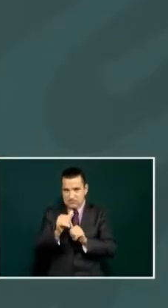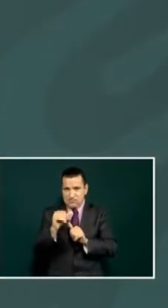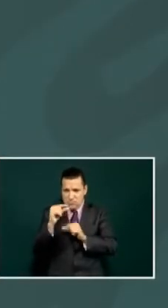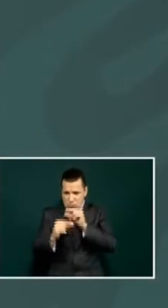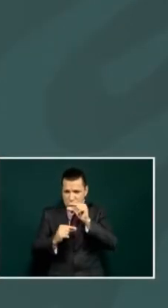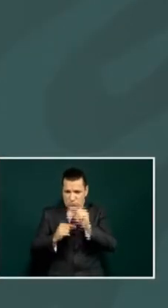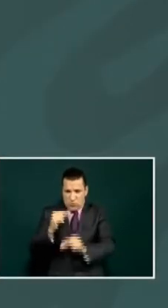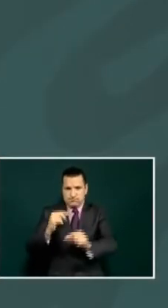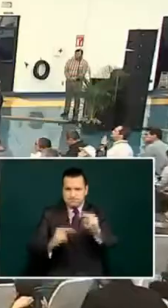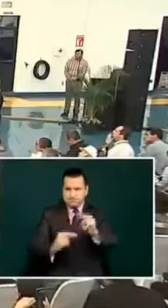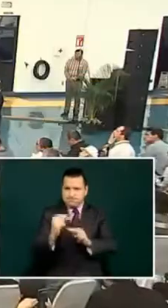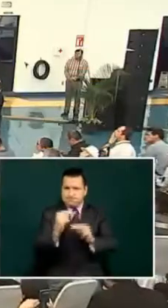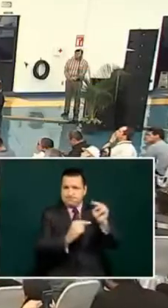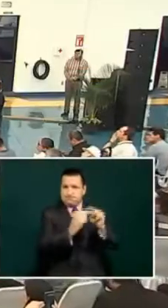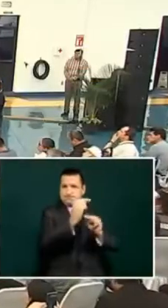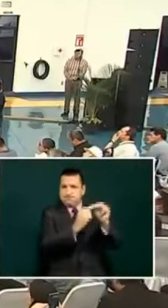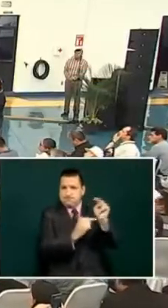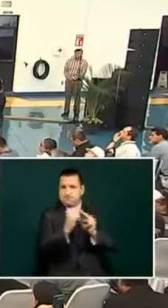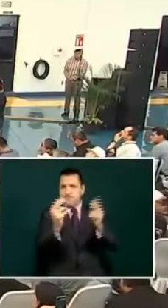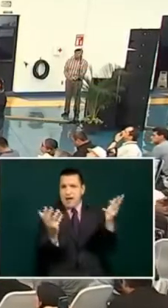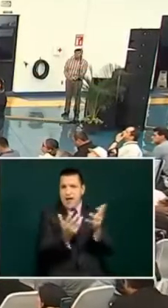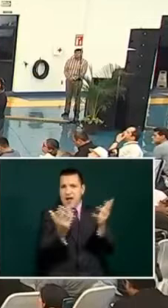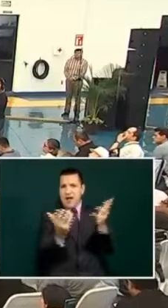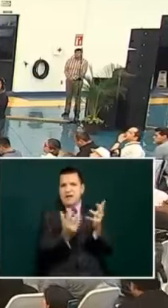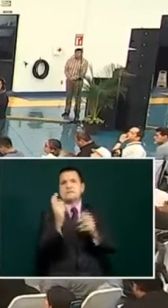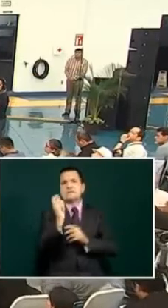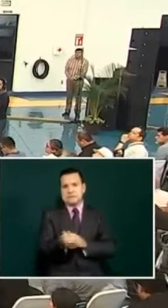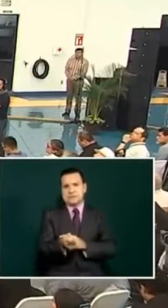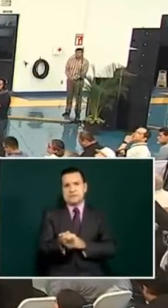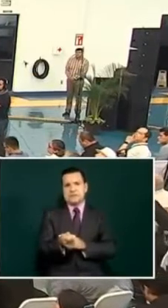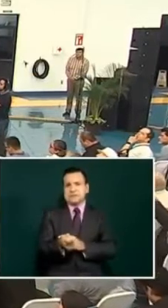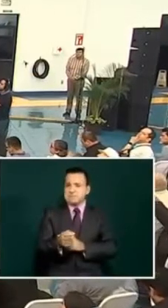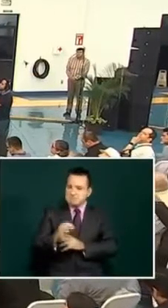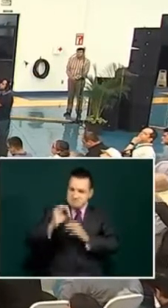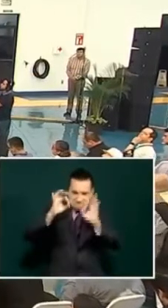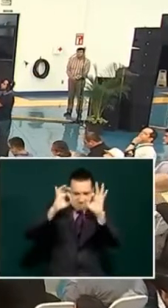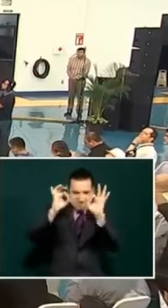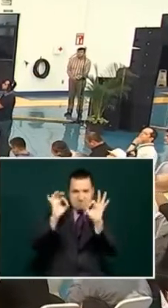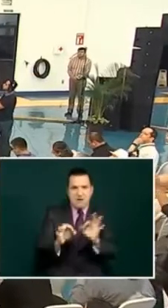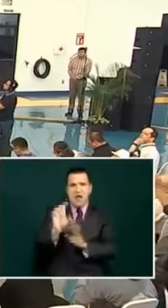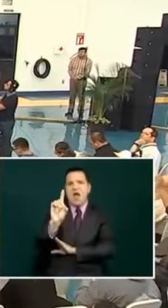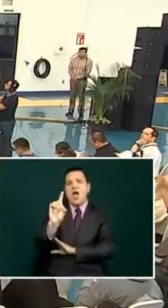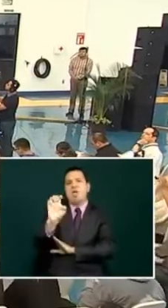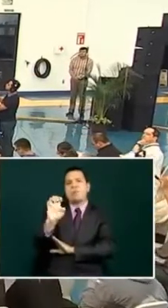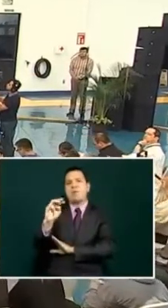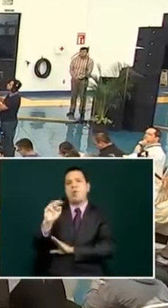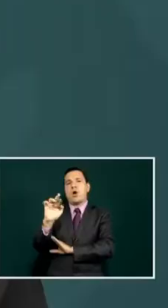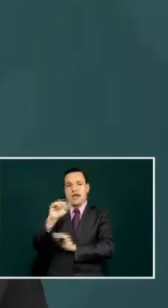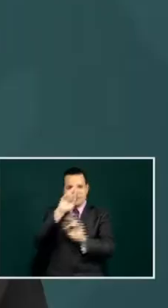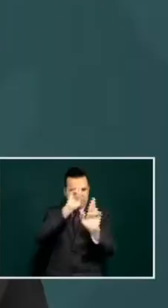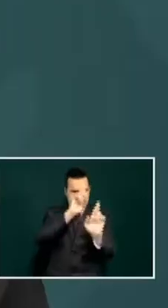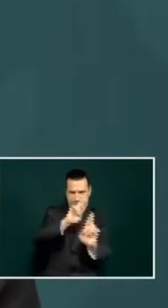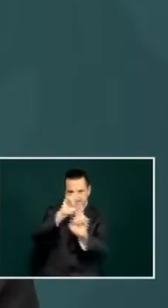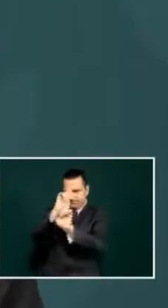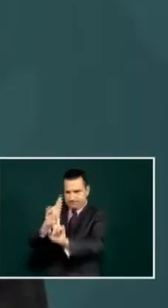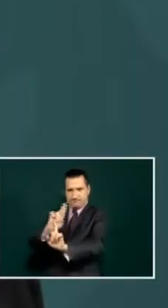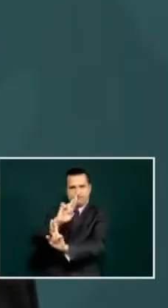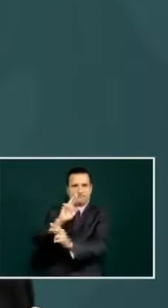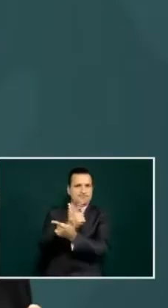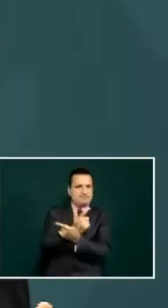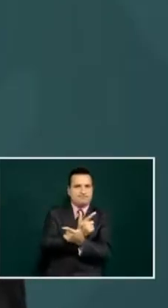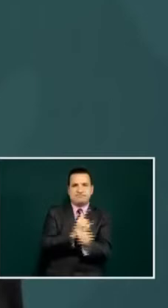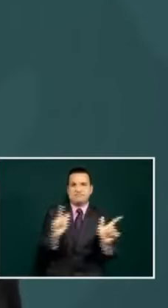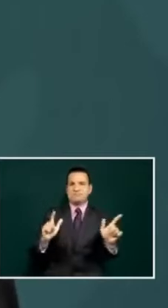that we will be able to construct and authentic and true democracy